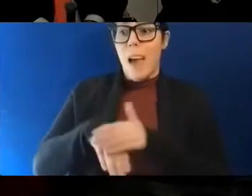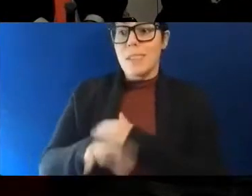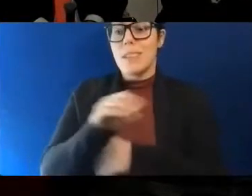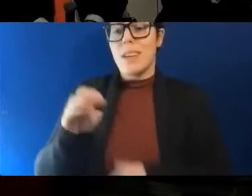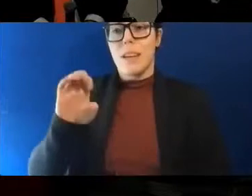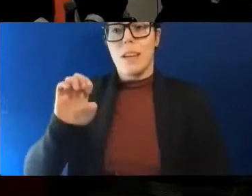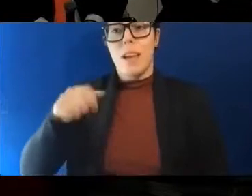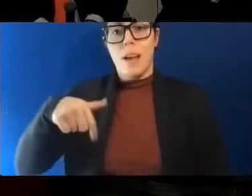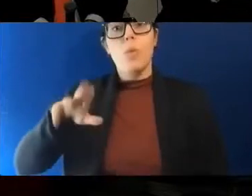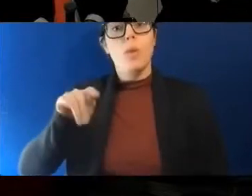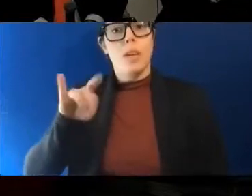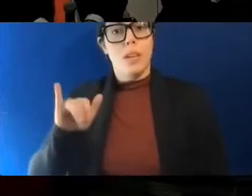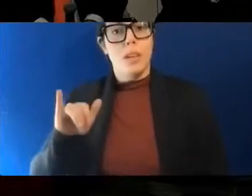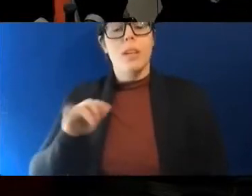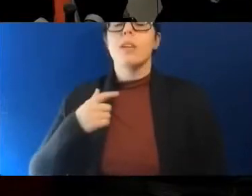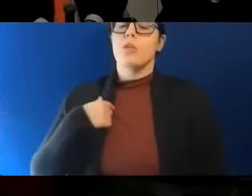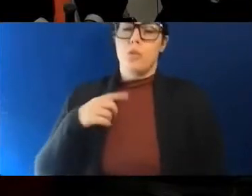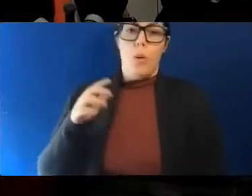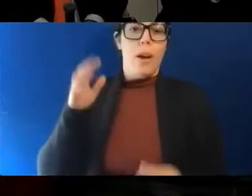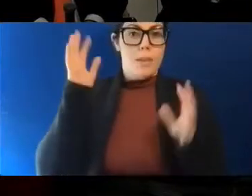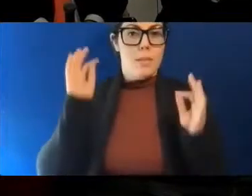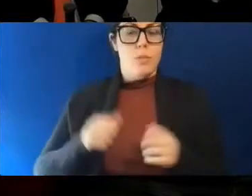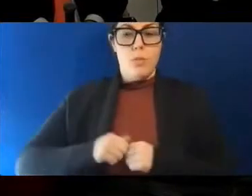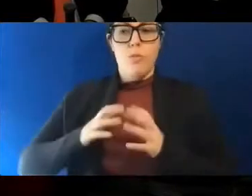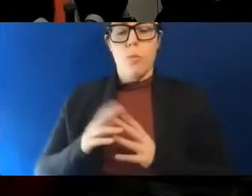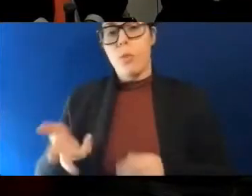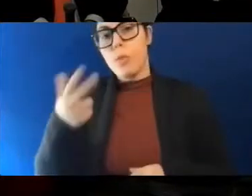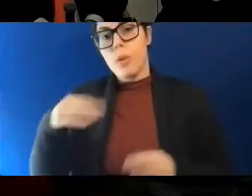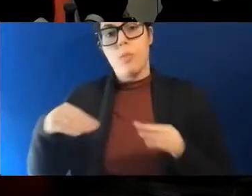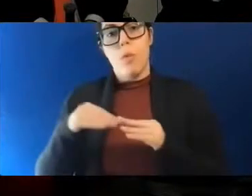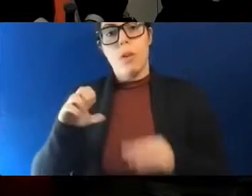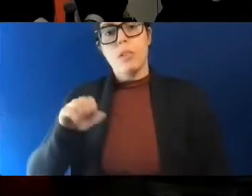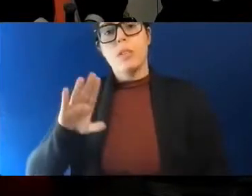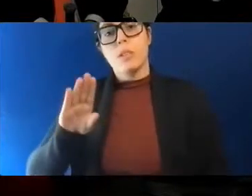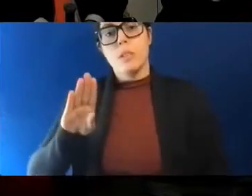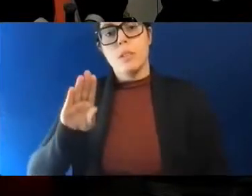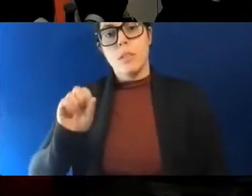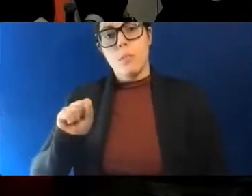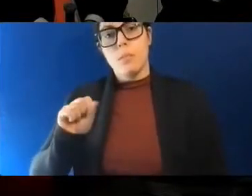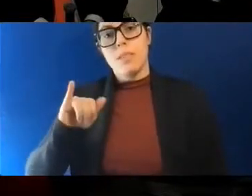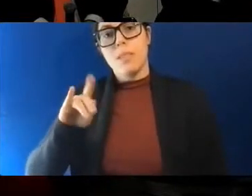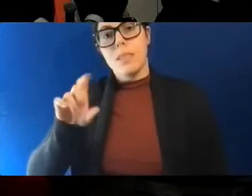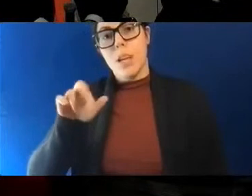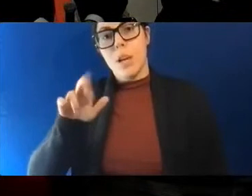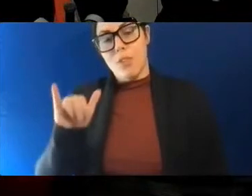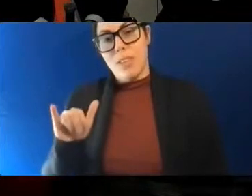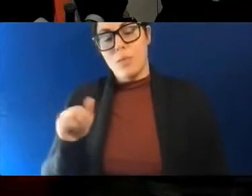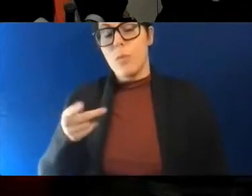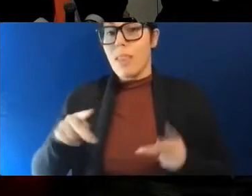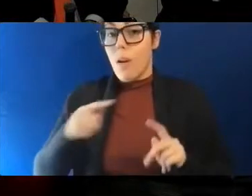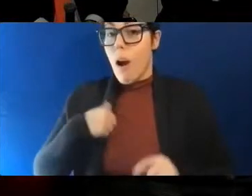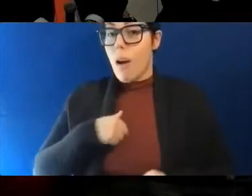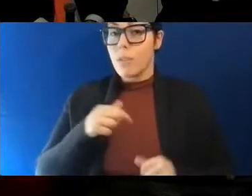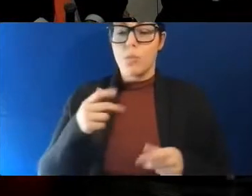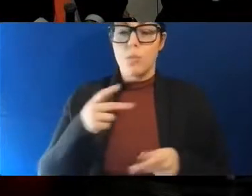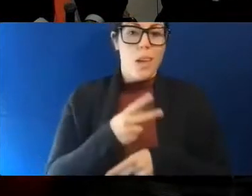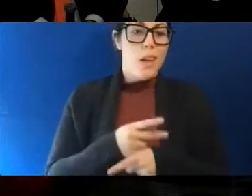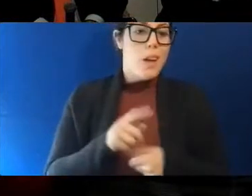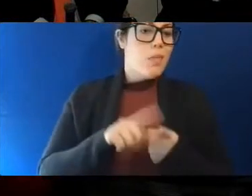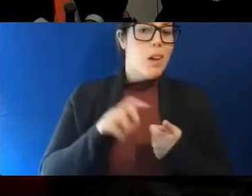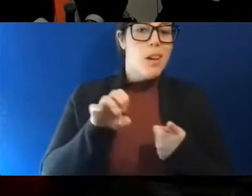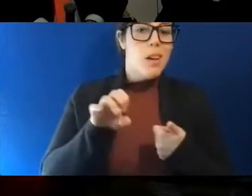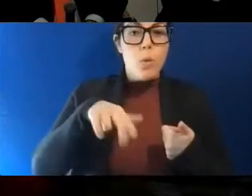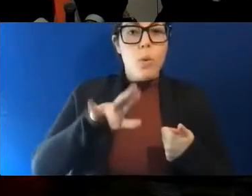so I formed 3 other subsidiaries, which allows us to do equity